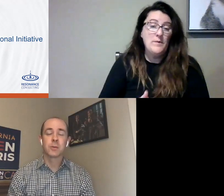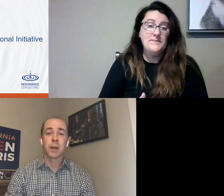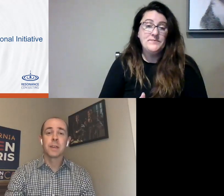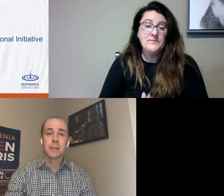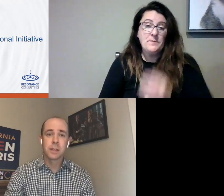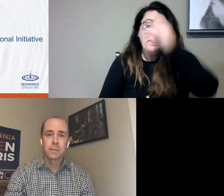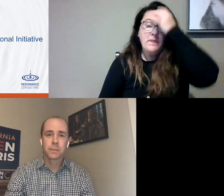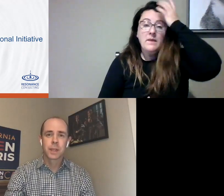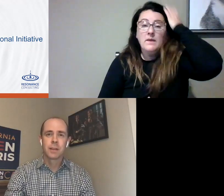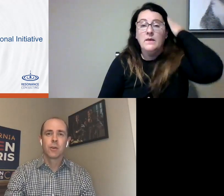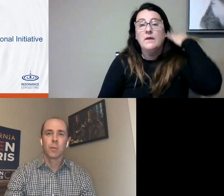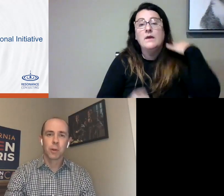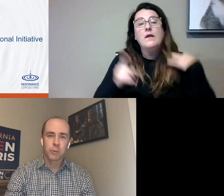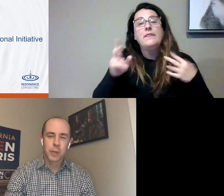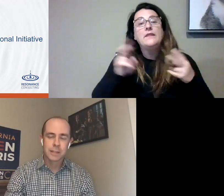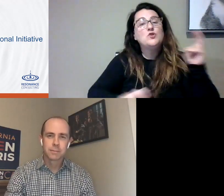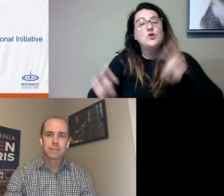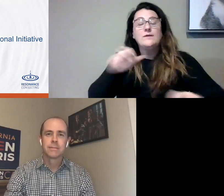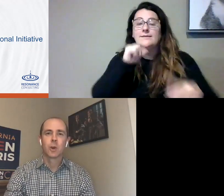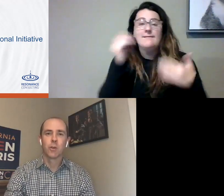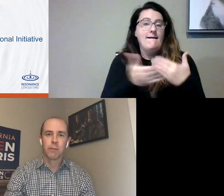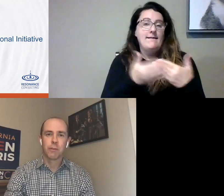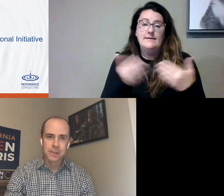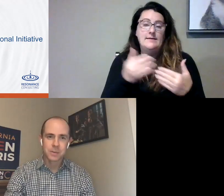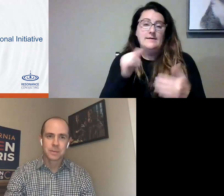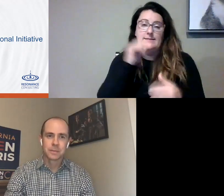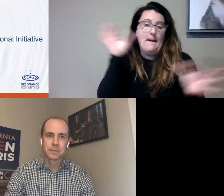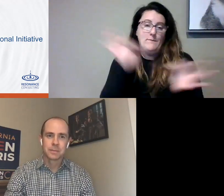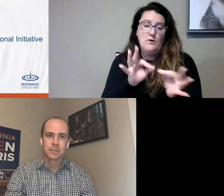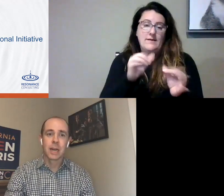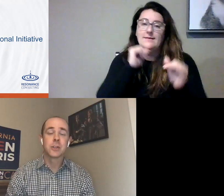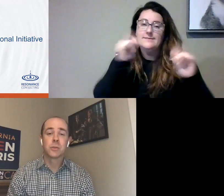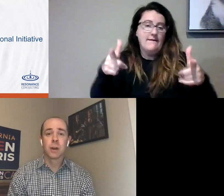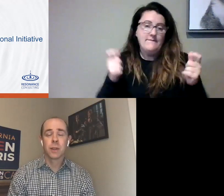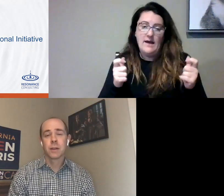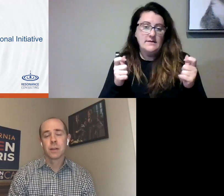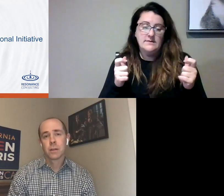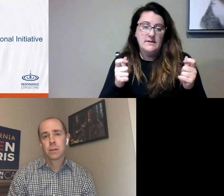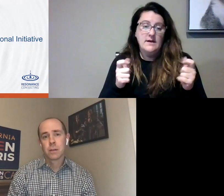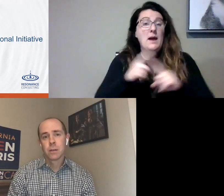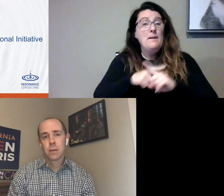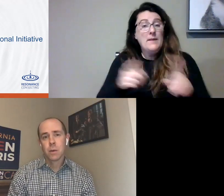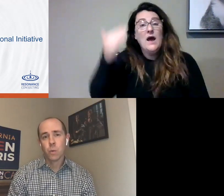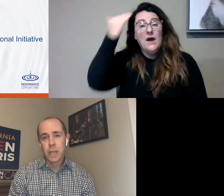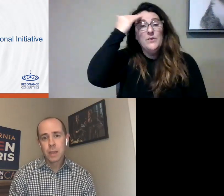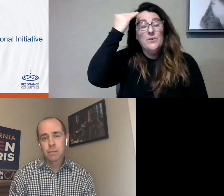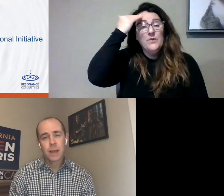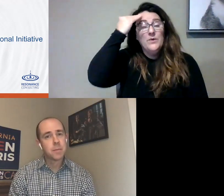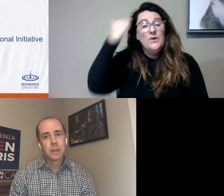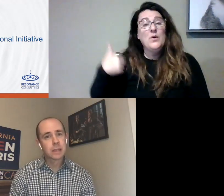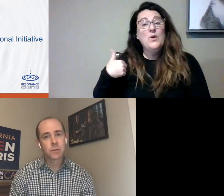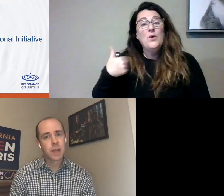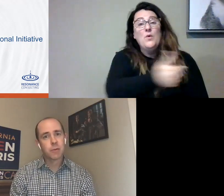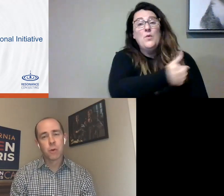this journey will not be easy or perfect or fast, but I do know that we